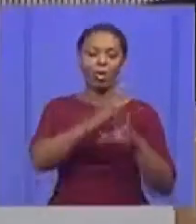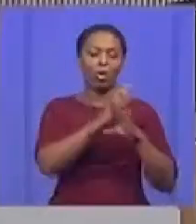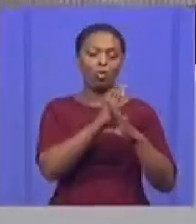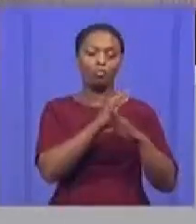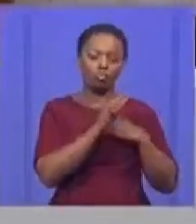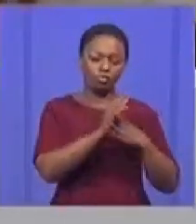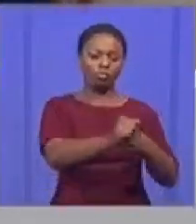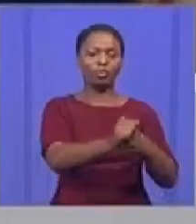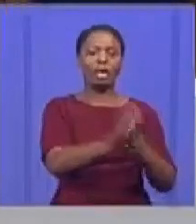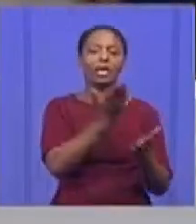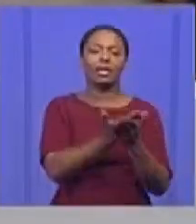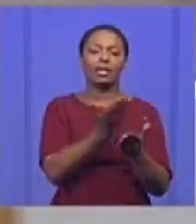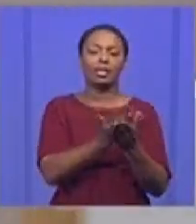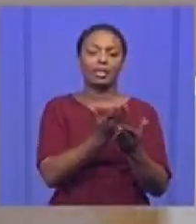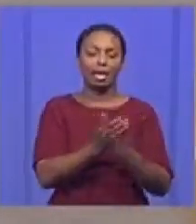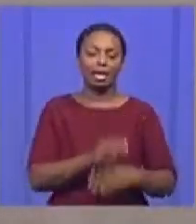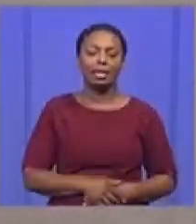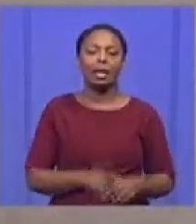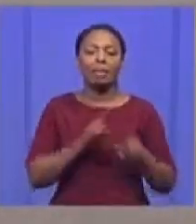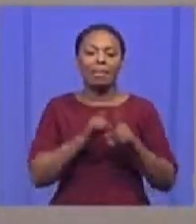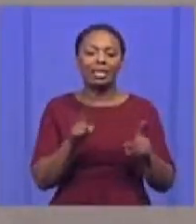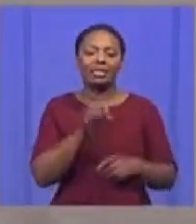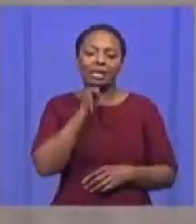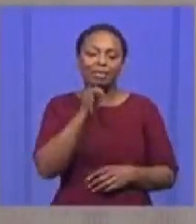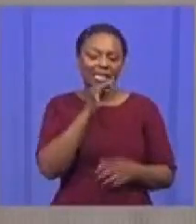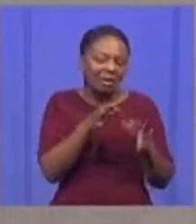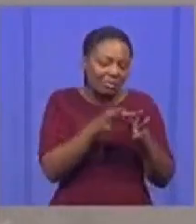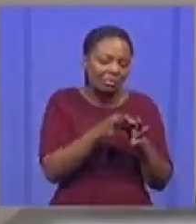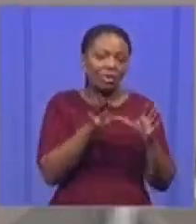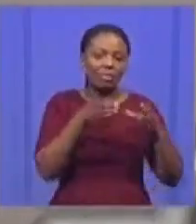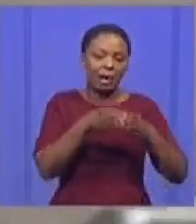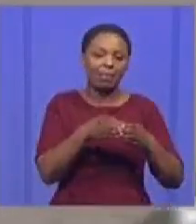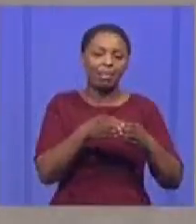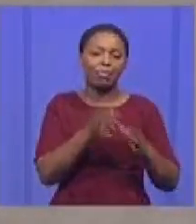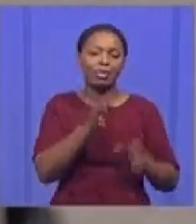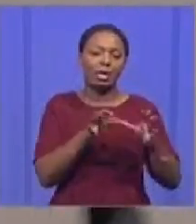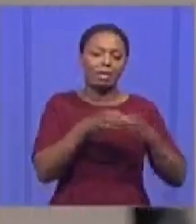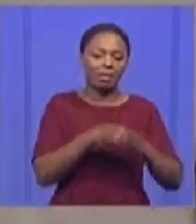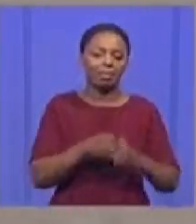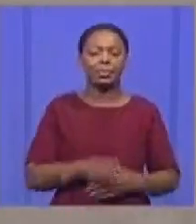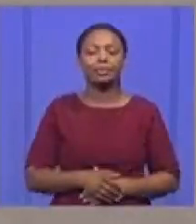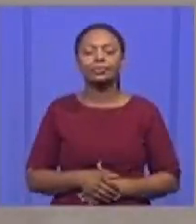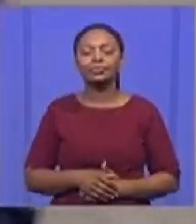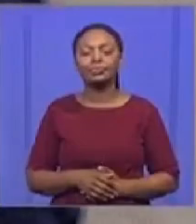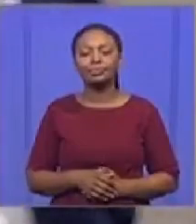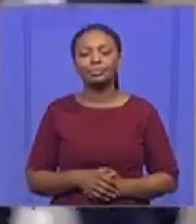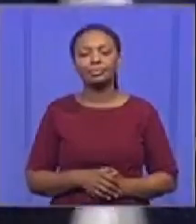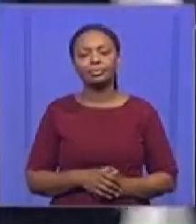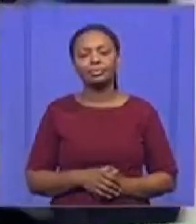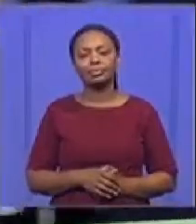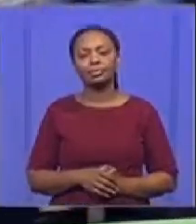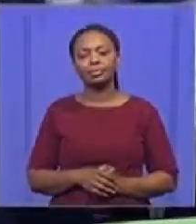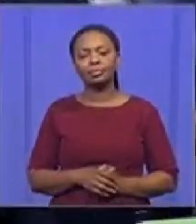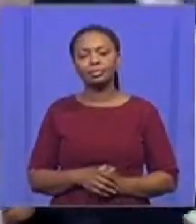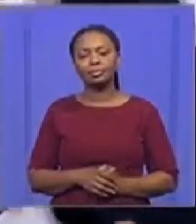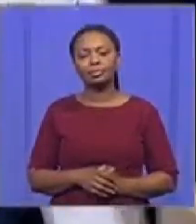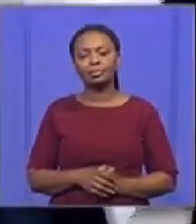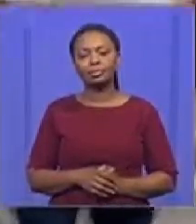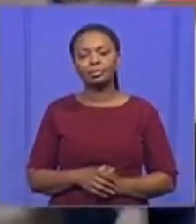busa le fa gone e le lekoko le lennye. Offense Stimo, SABC News, Akasia mo